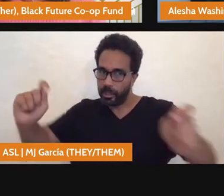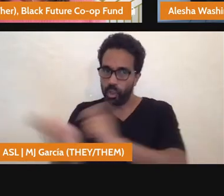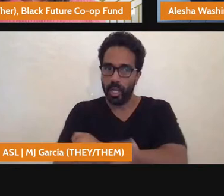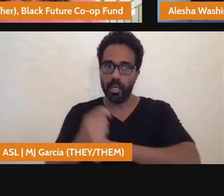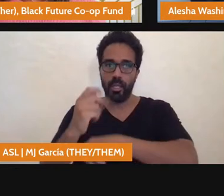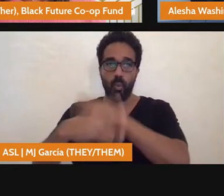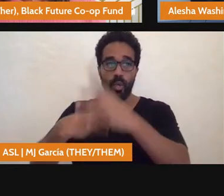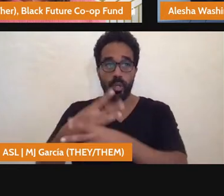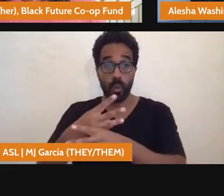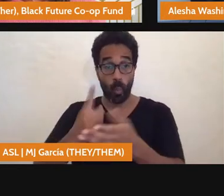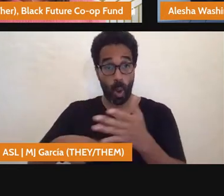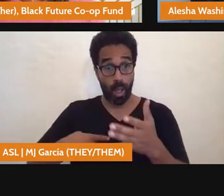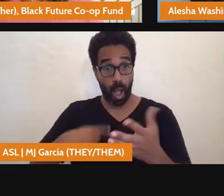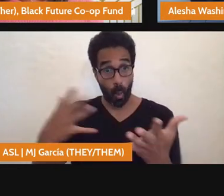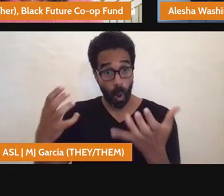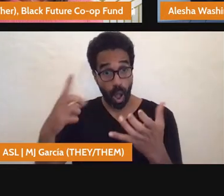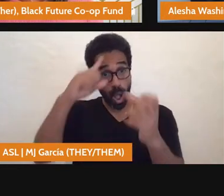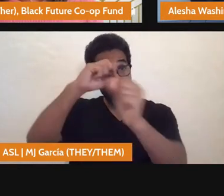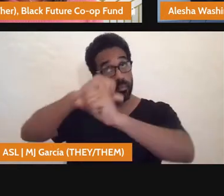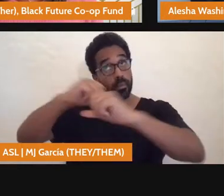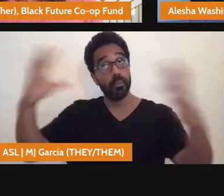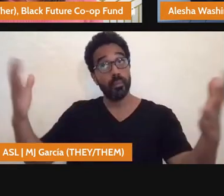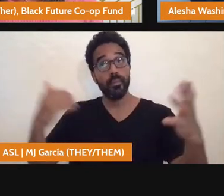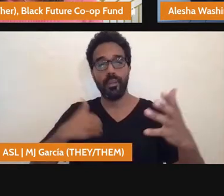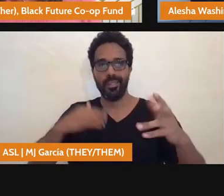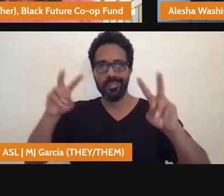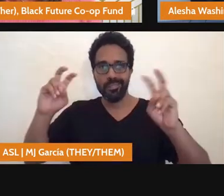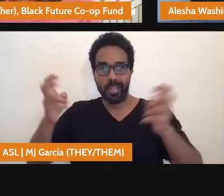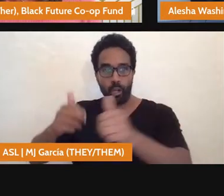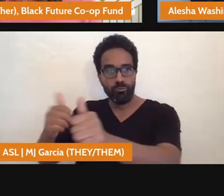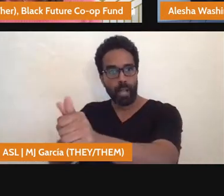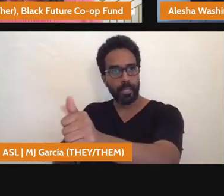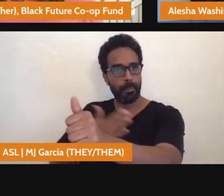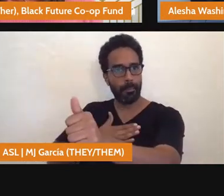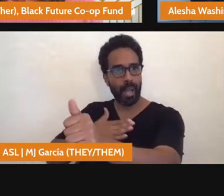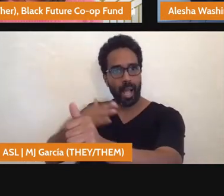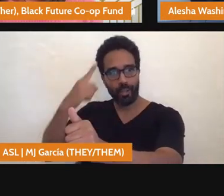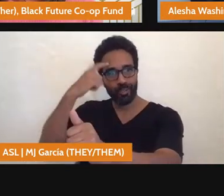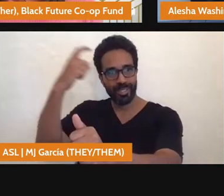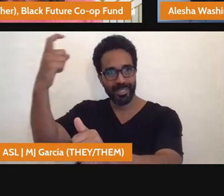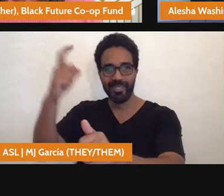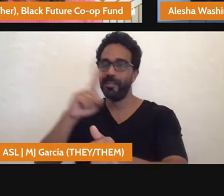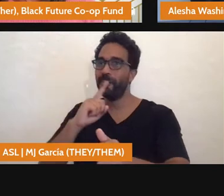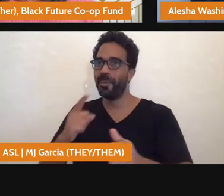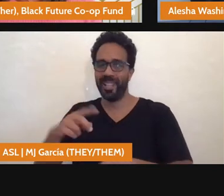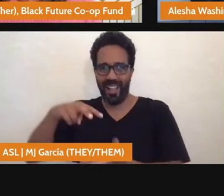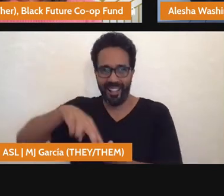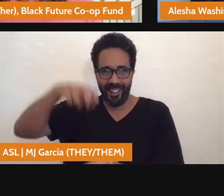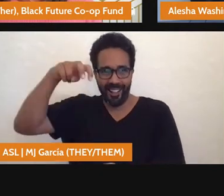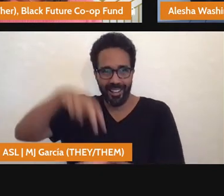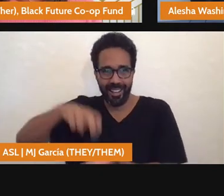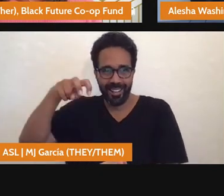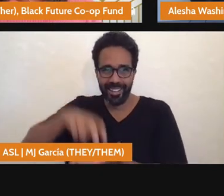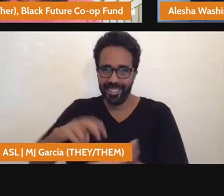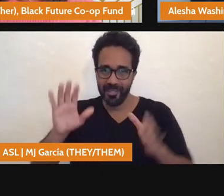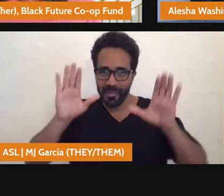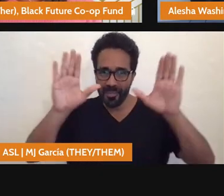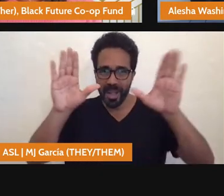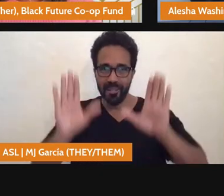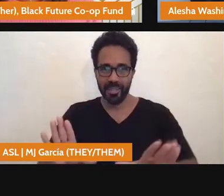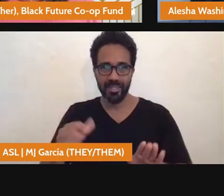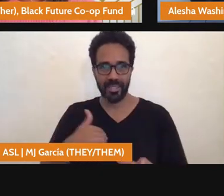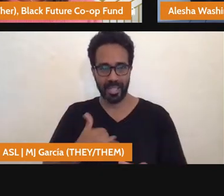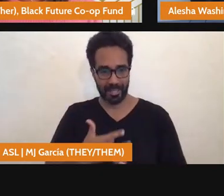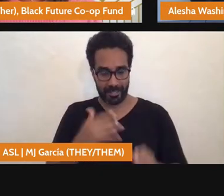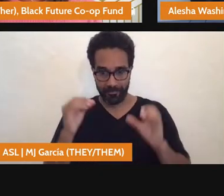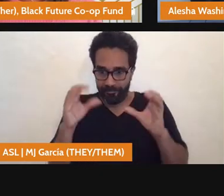that's chasing dreams. All I do is chase dreams all day long, and that is amazing. And I get paid to do it. That's astonishing.